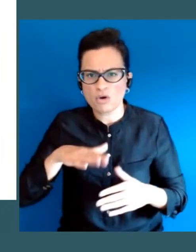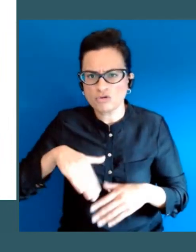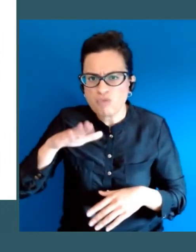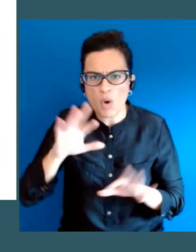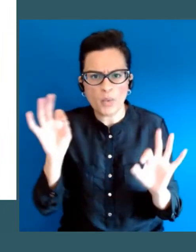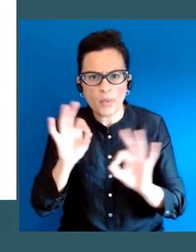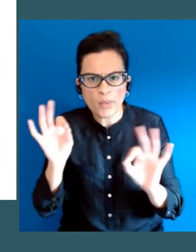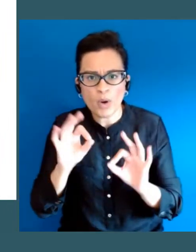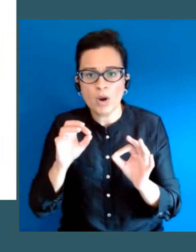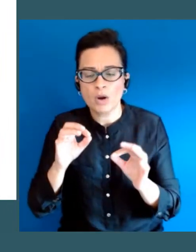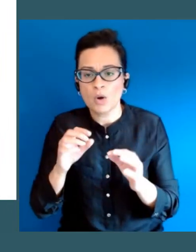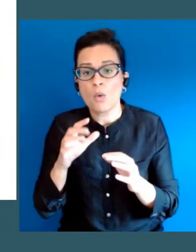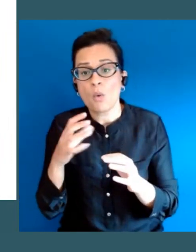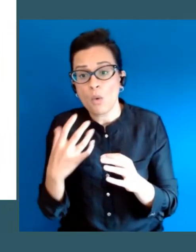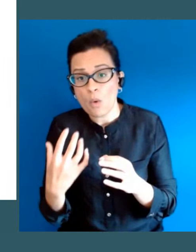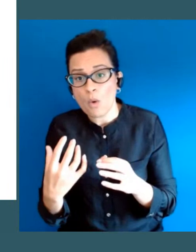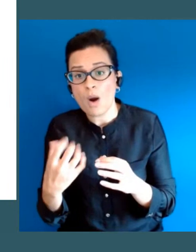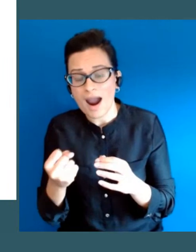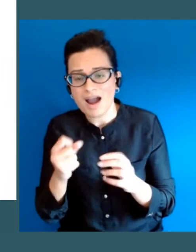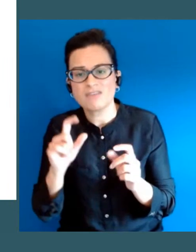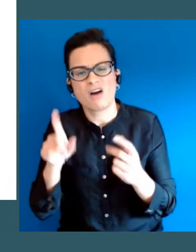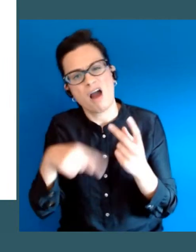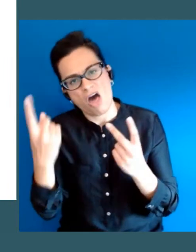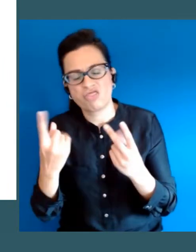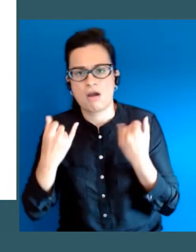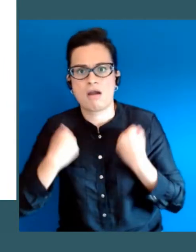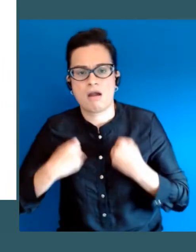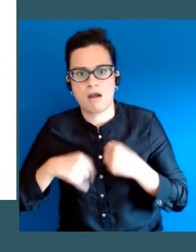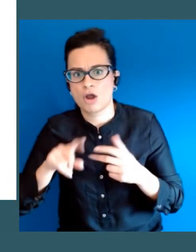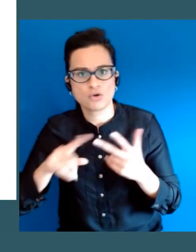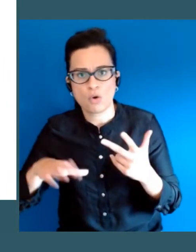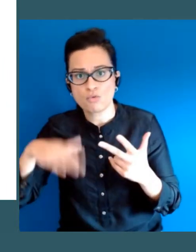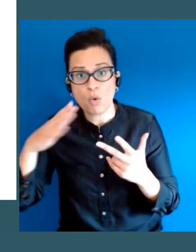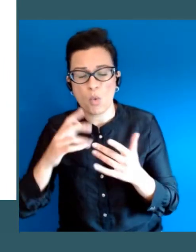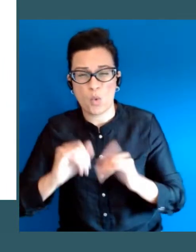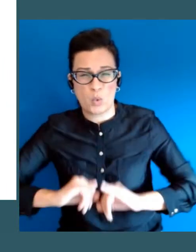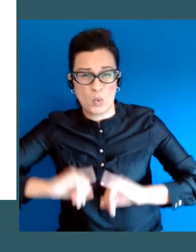esophageal esophagitis, or if there's severe eczema or